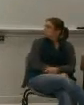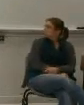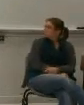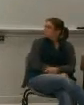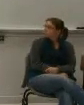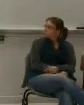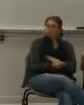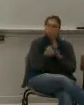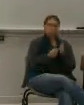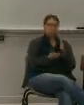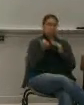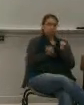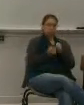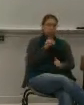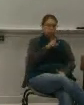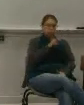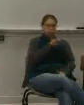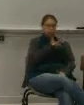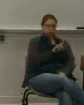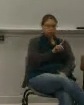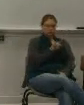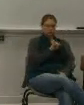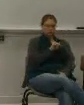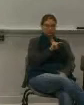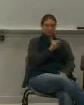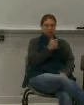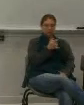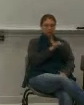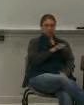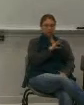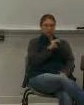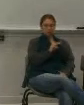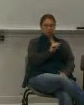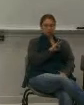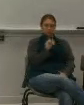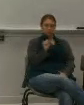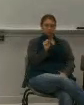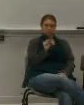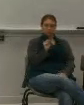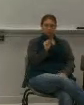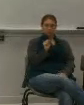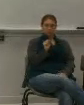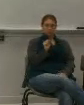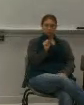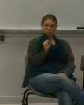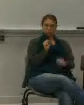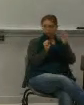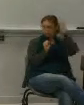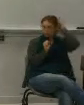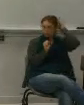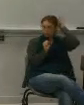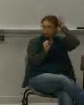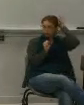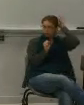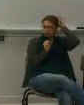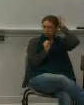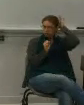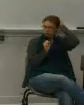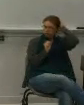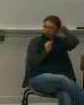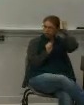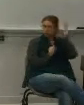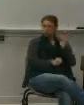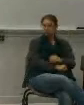What was the most reduced inorganic form of sulfur of the ones that I listed?